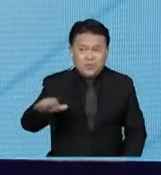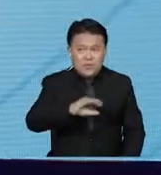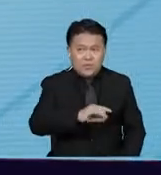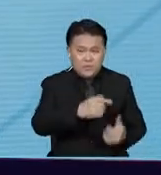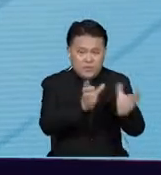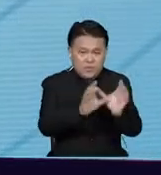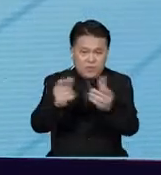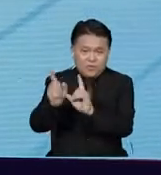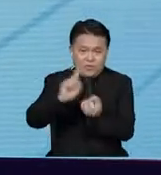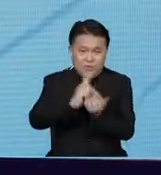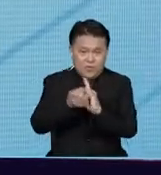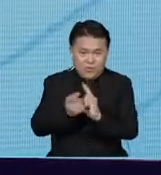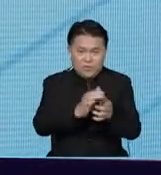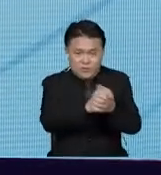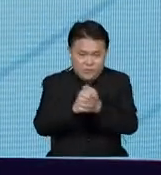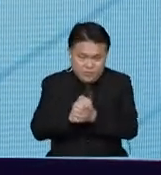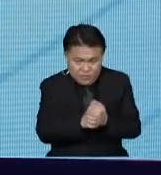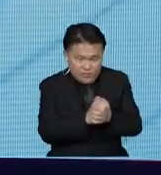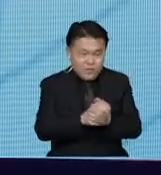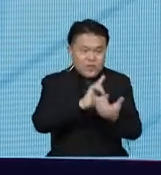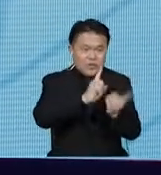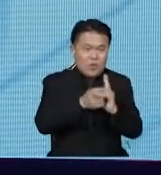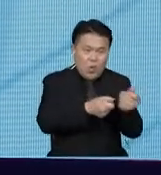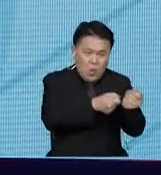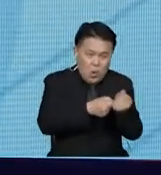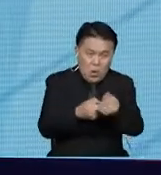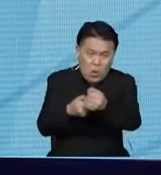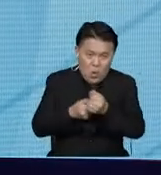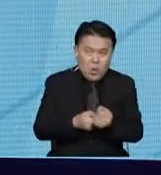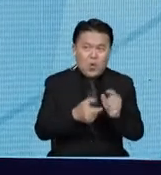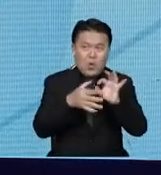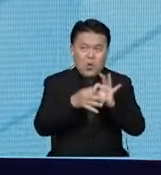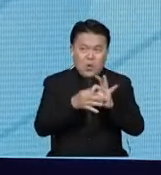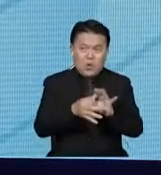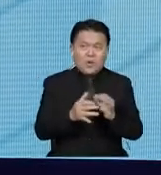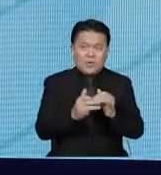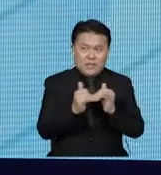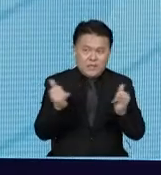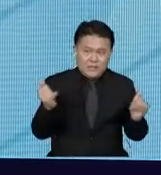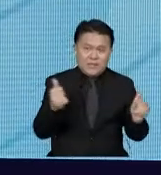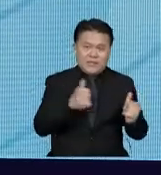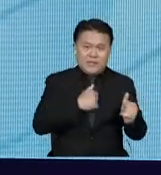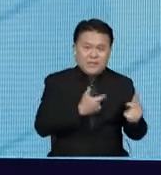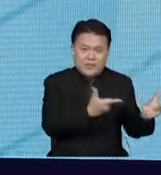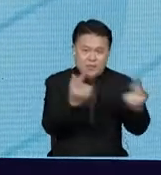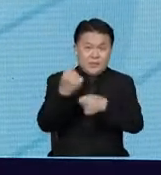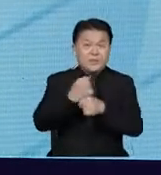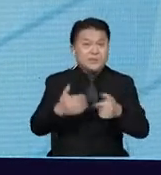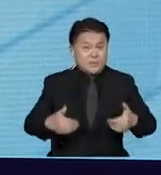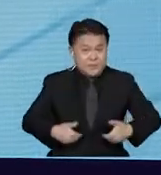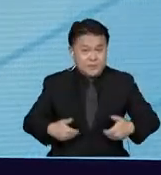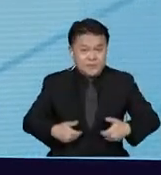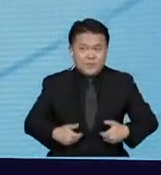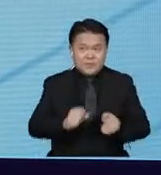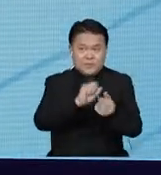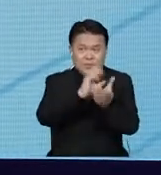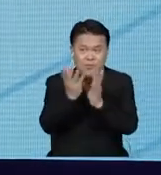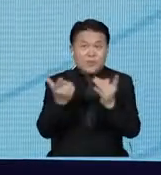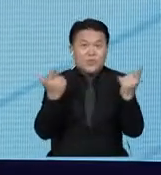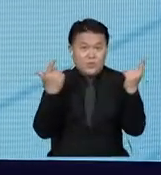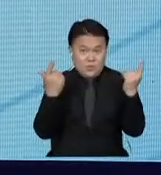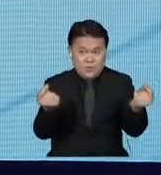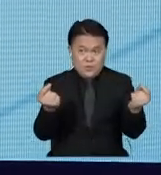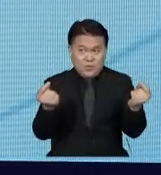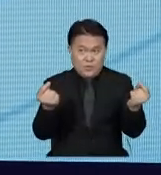then create a shared human identity. Like a bouquet of flowers, the whole